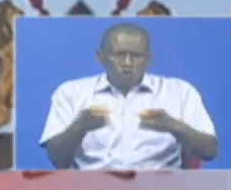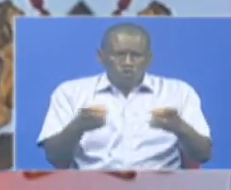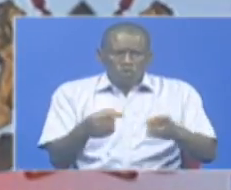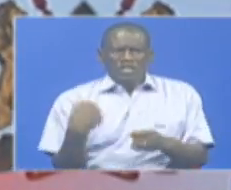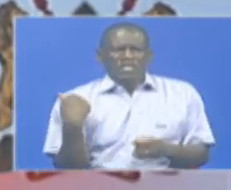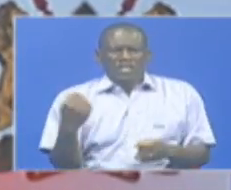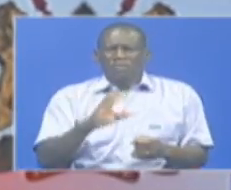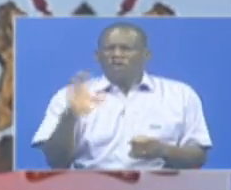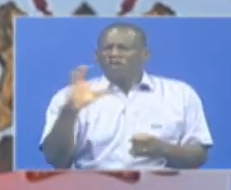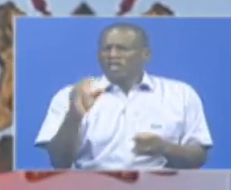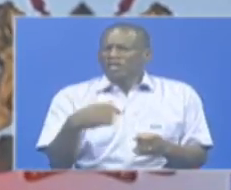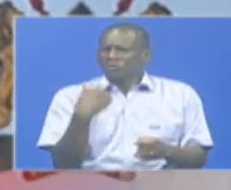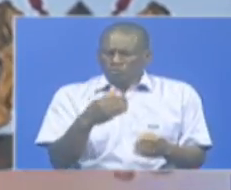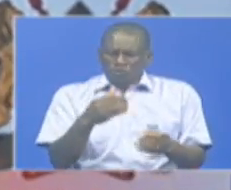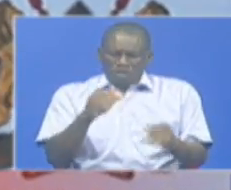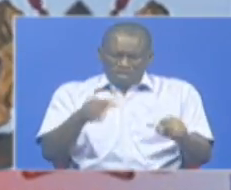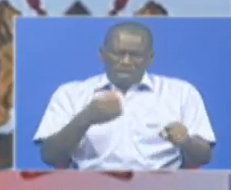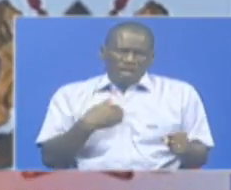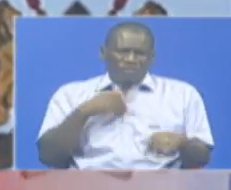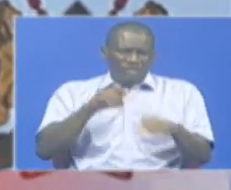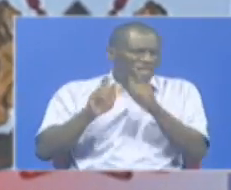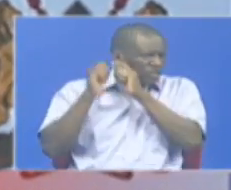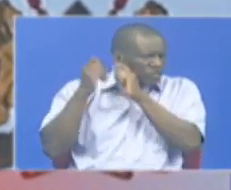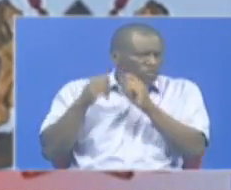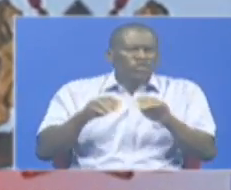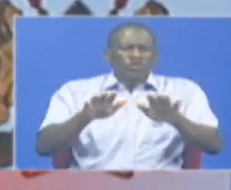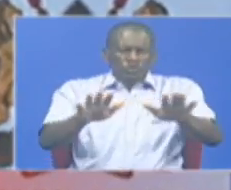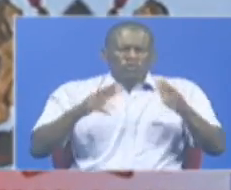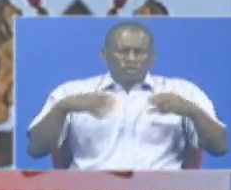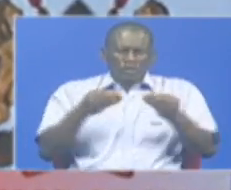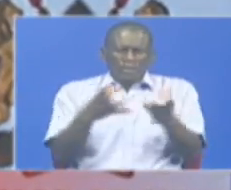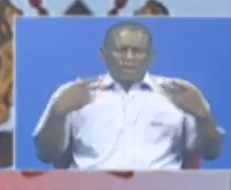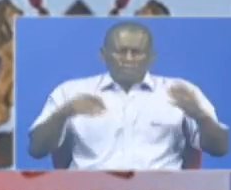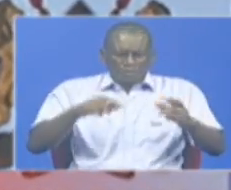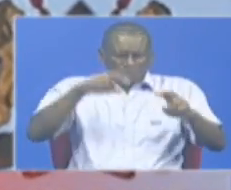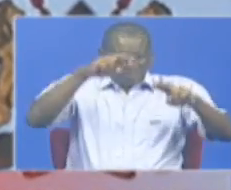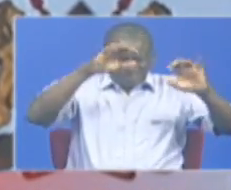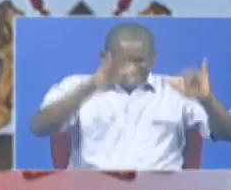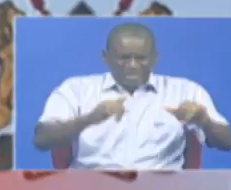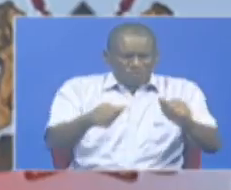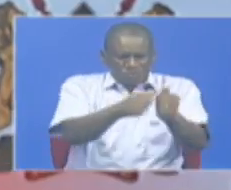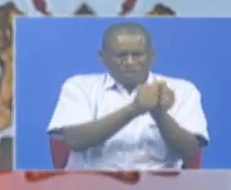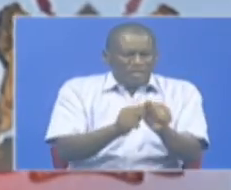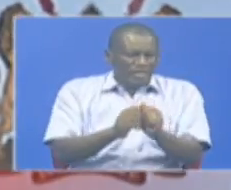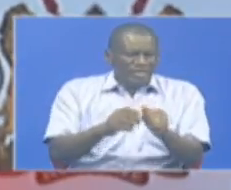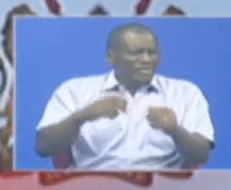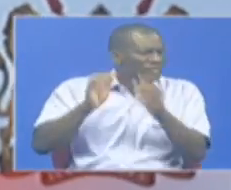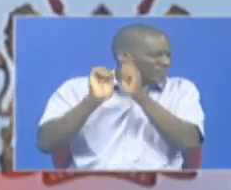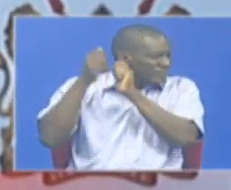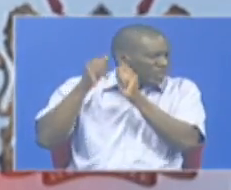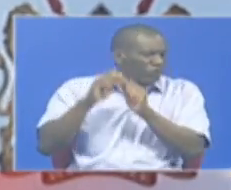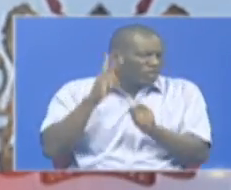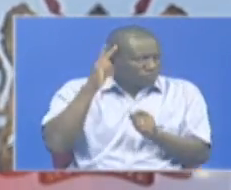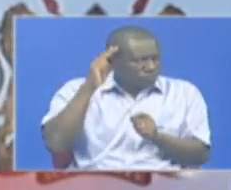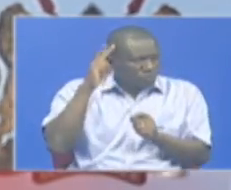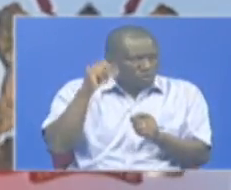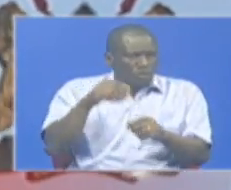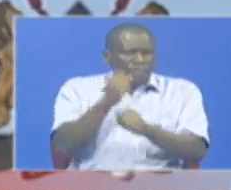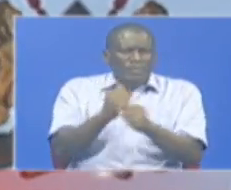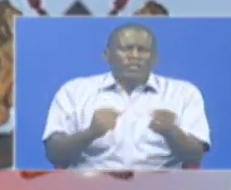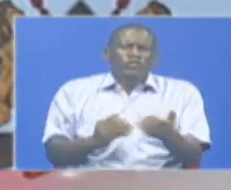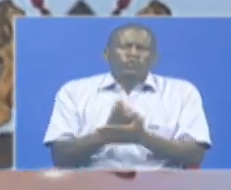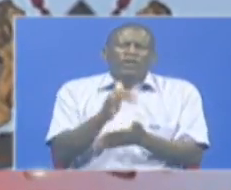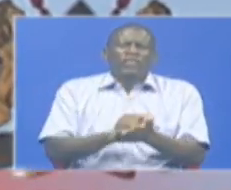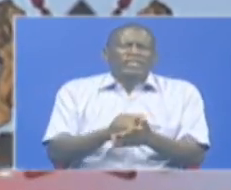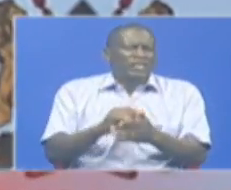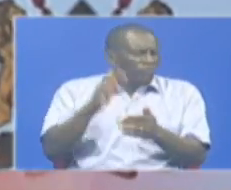of clients you have in a salon to avoid the crowding in our salons and barbershops. We must also ensure that our salons and barbershops